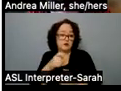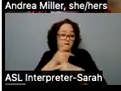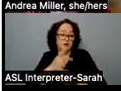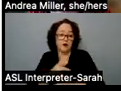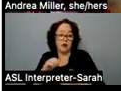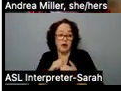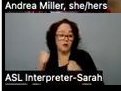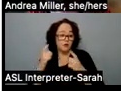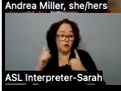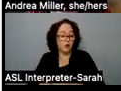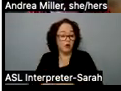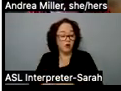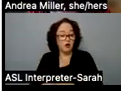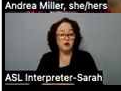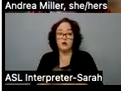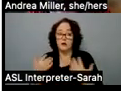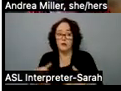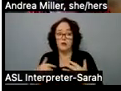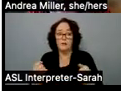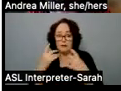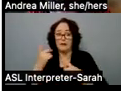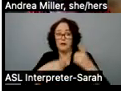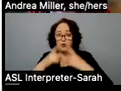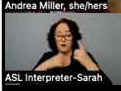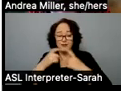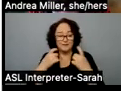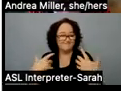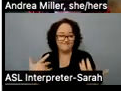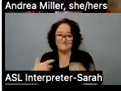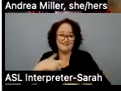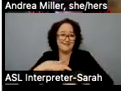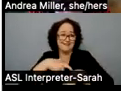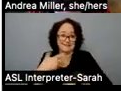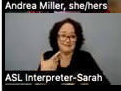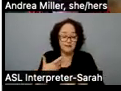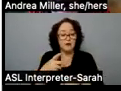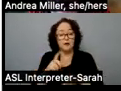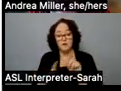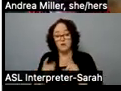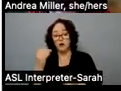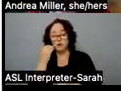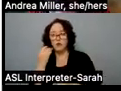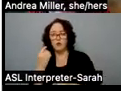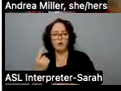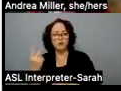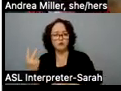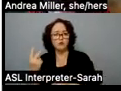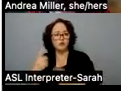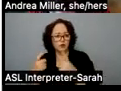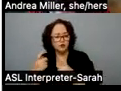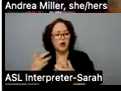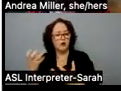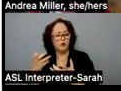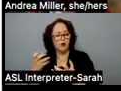few questions, though there's a lot of questions that we're not going to get to, but I know there's a question or two that I wanted to go to the